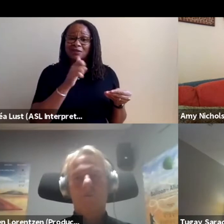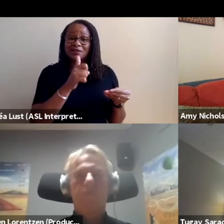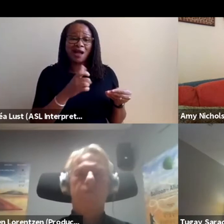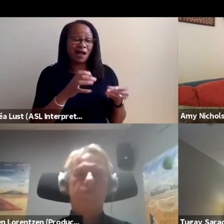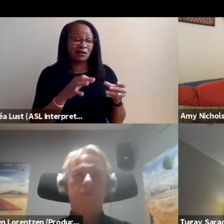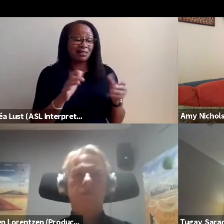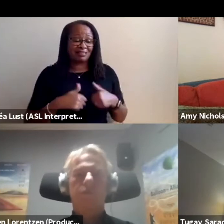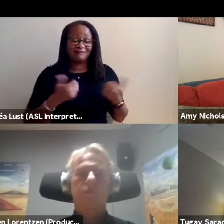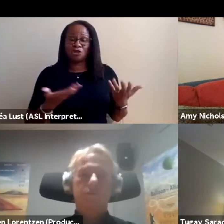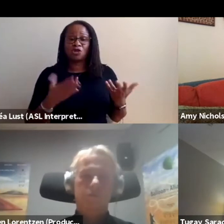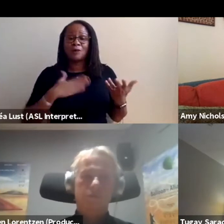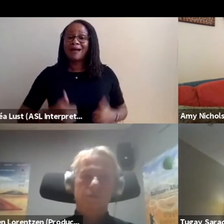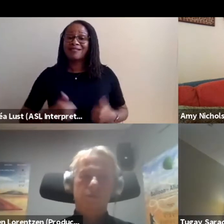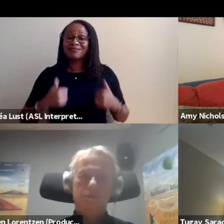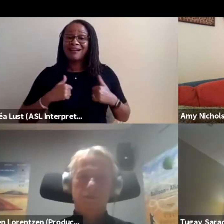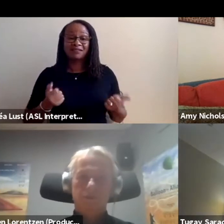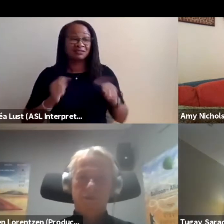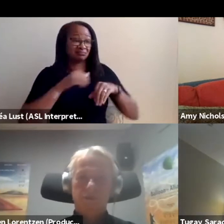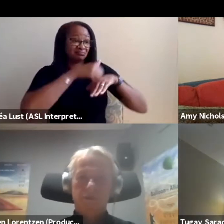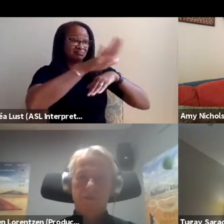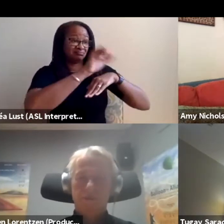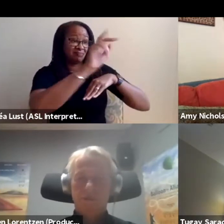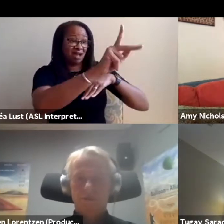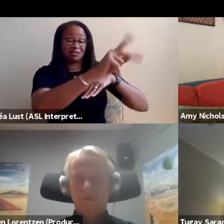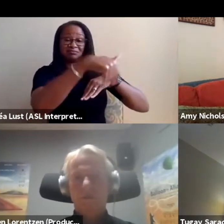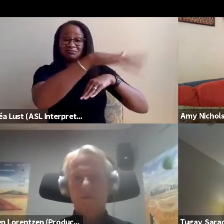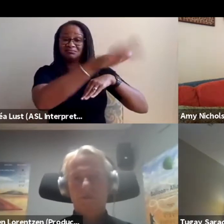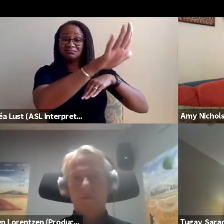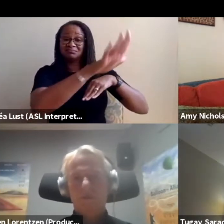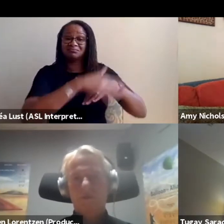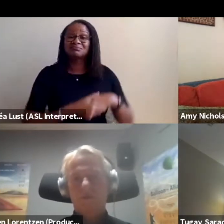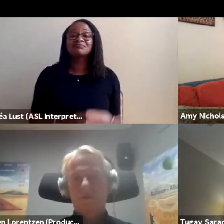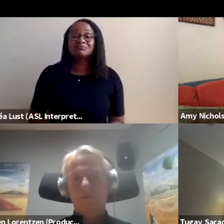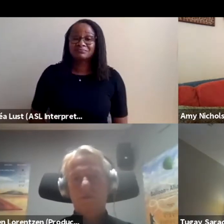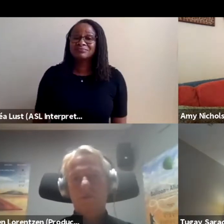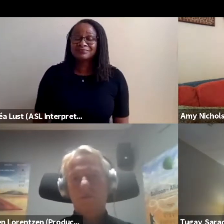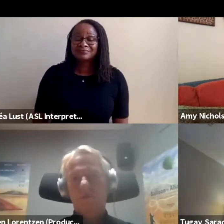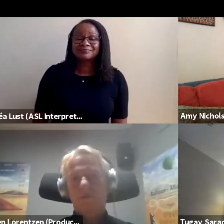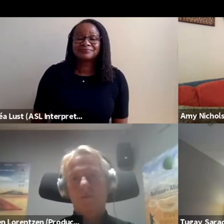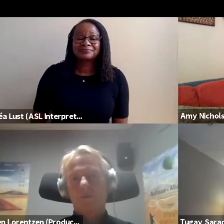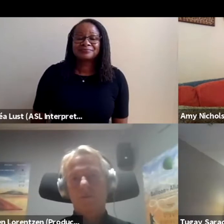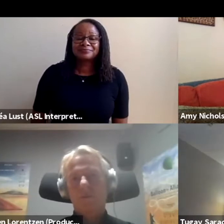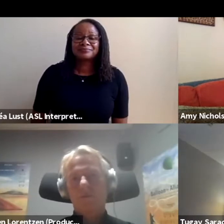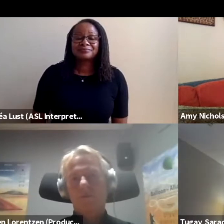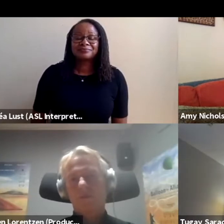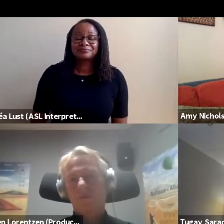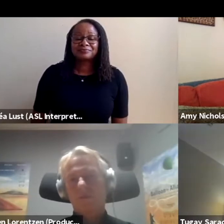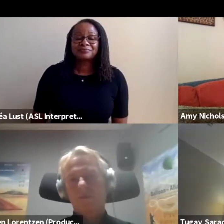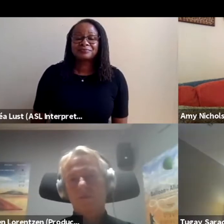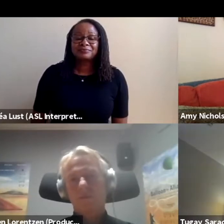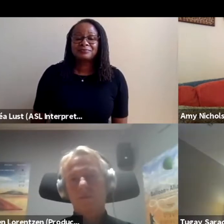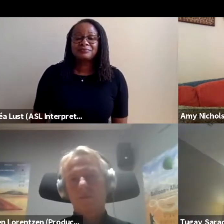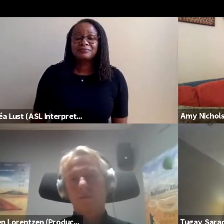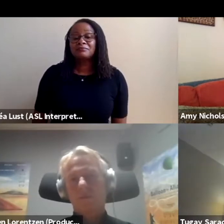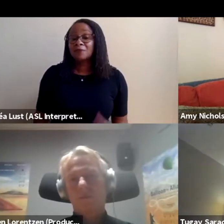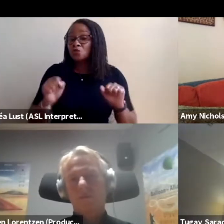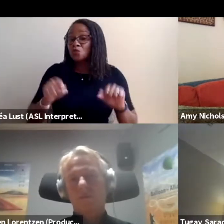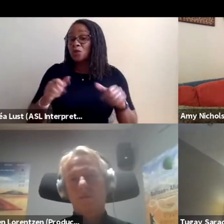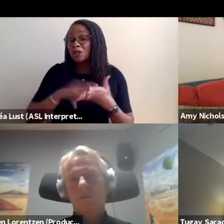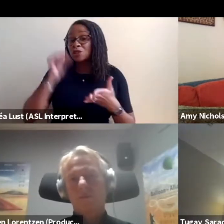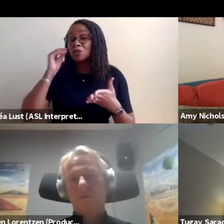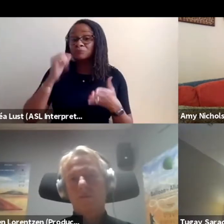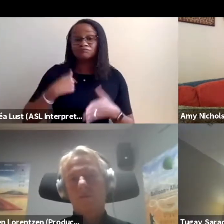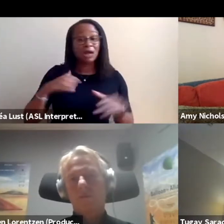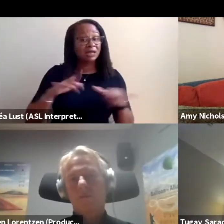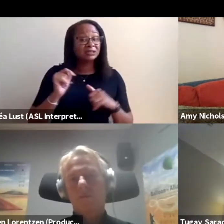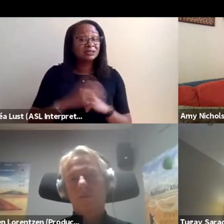here, so bring it back to the one who sent it. This is possible to learn, and I did it,